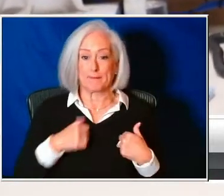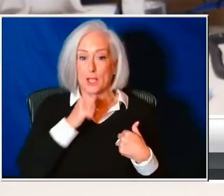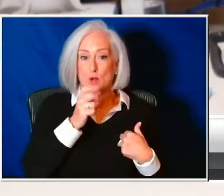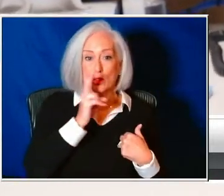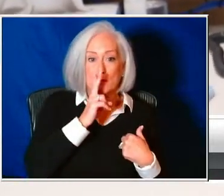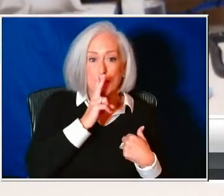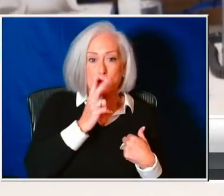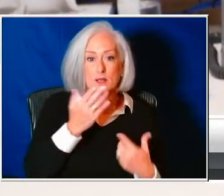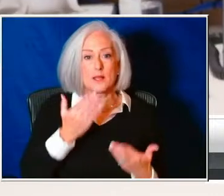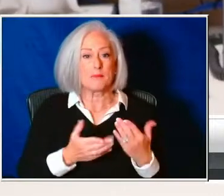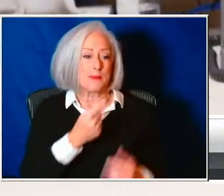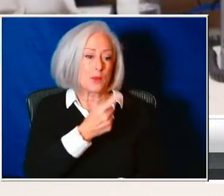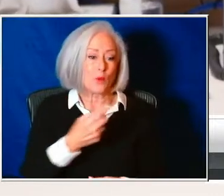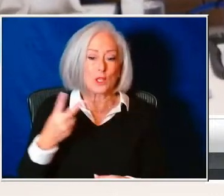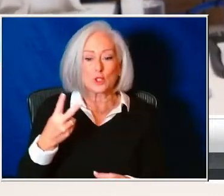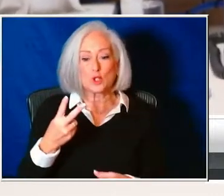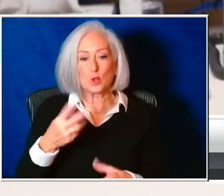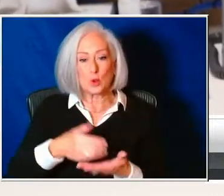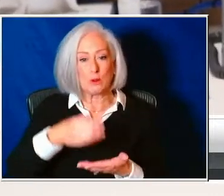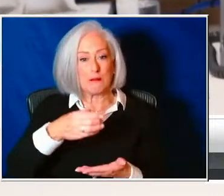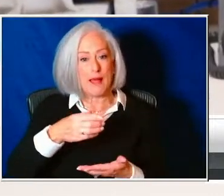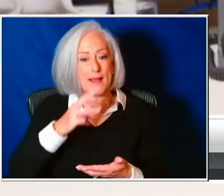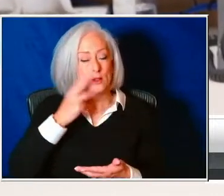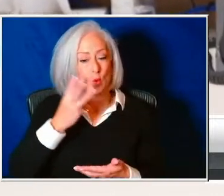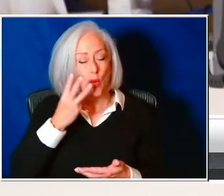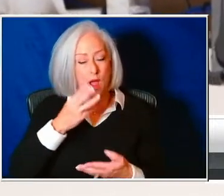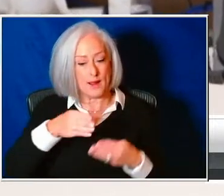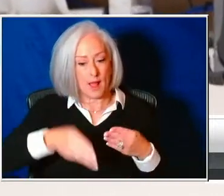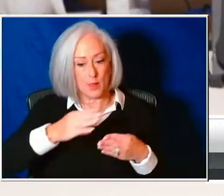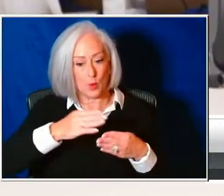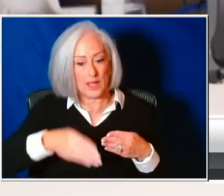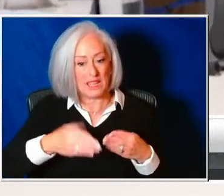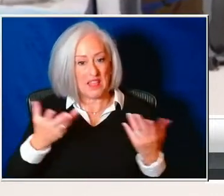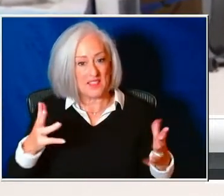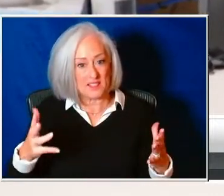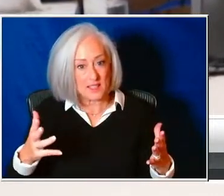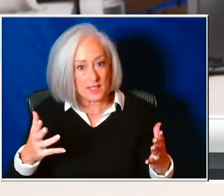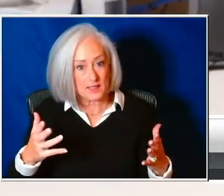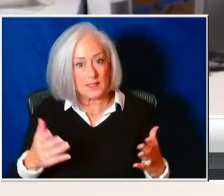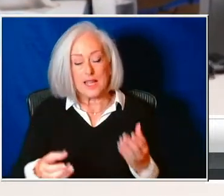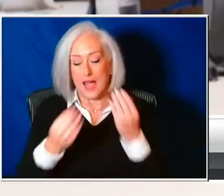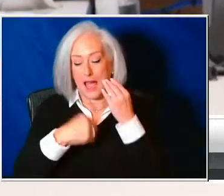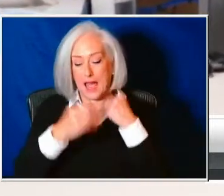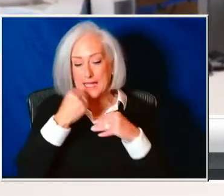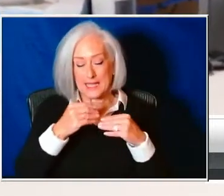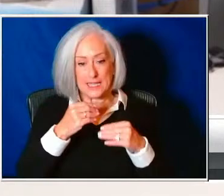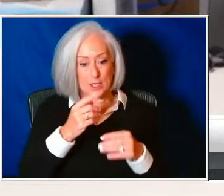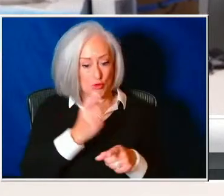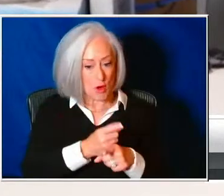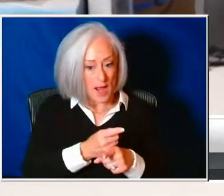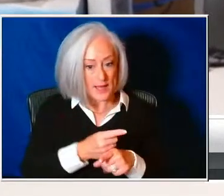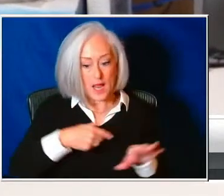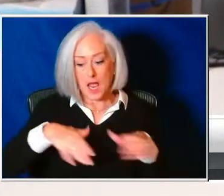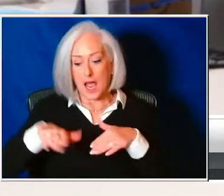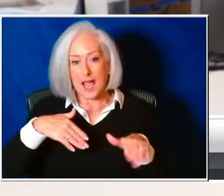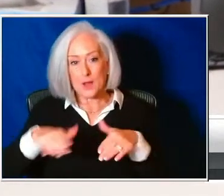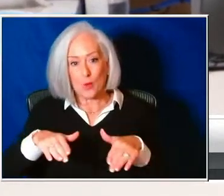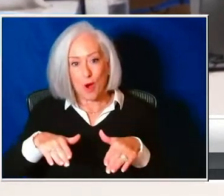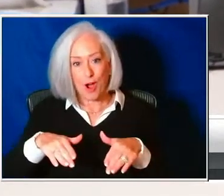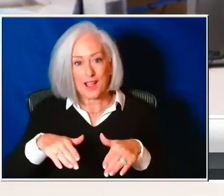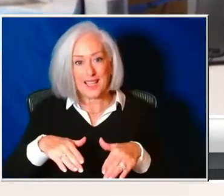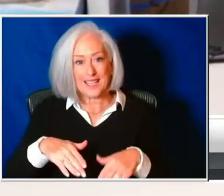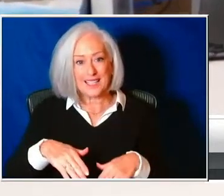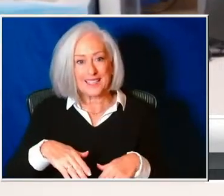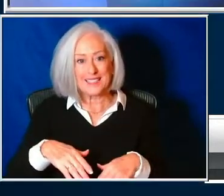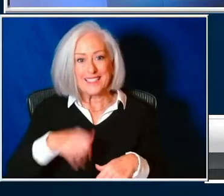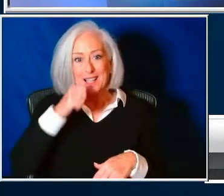the weekend. I try to eat right. I try to walk. So we're going to see. She's standing in the door, so I think she has my